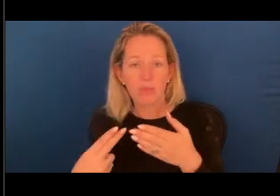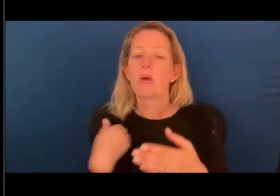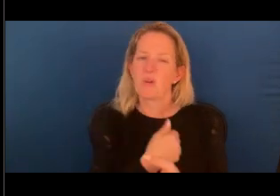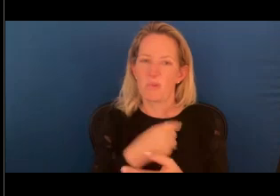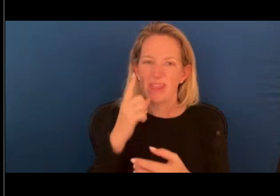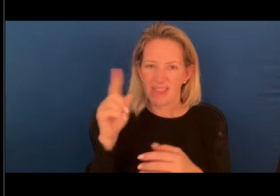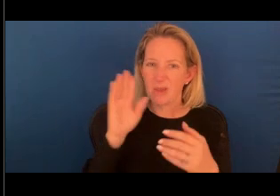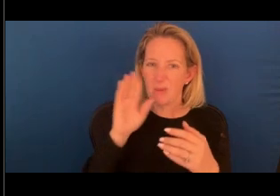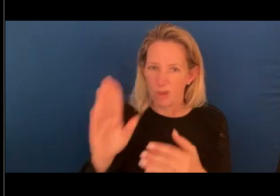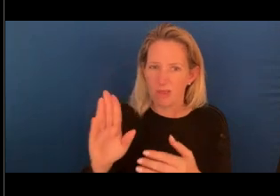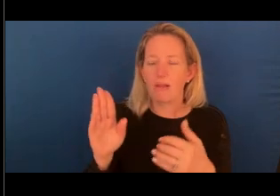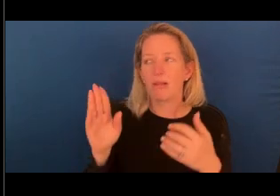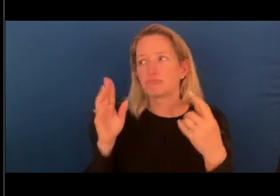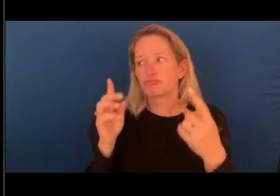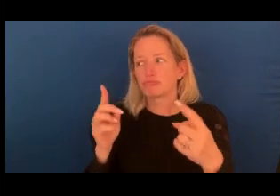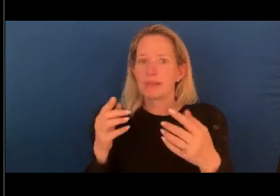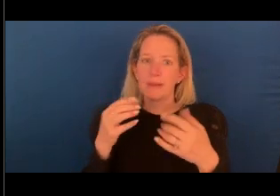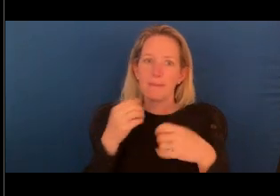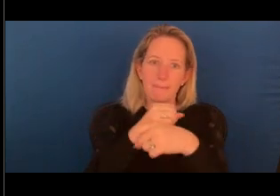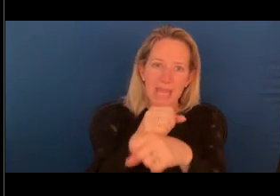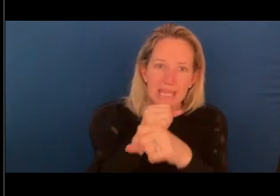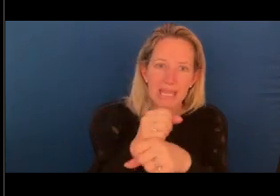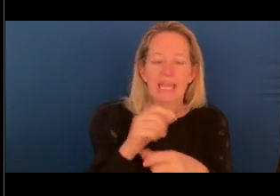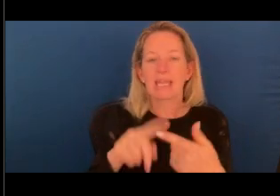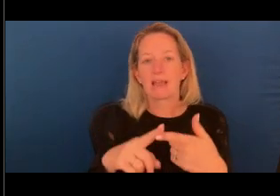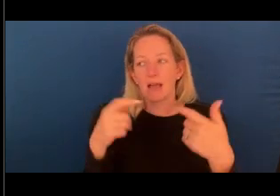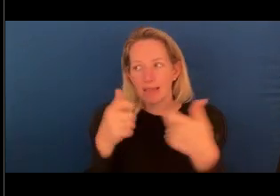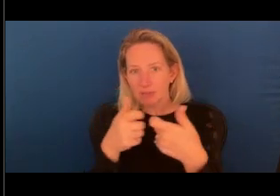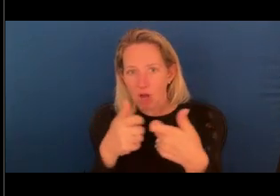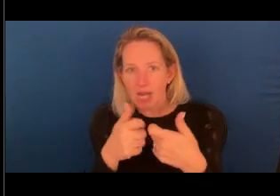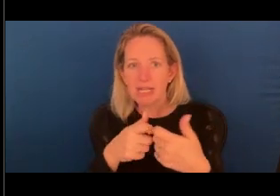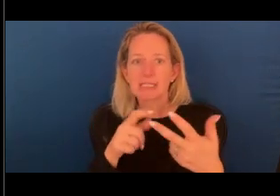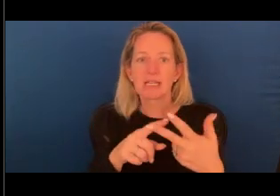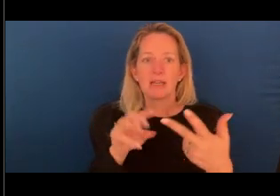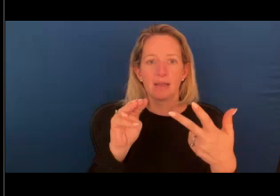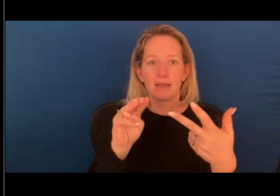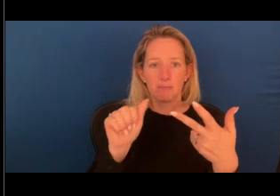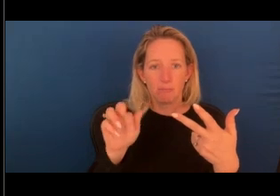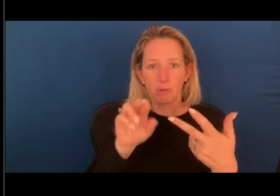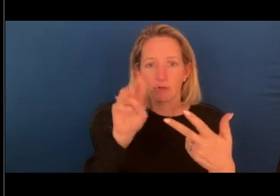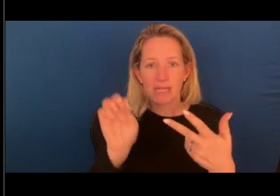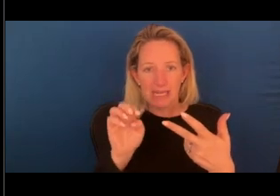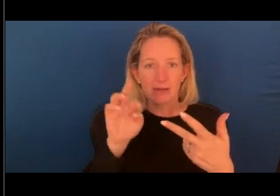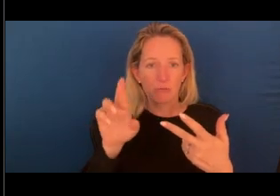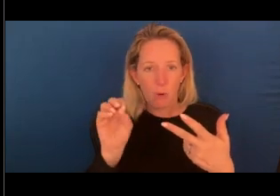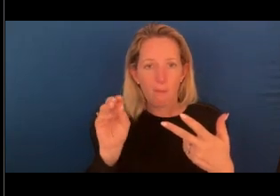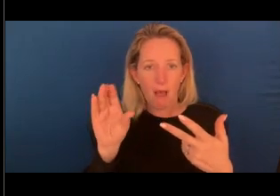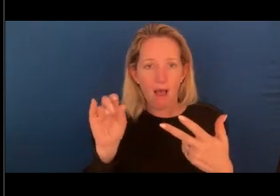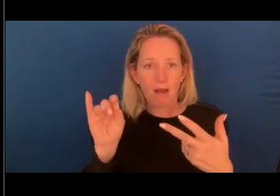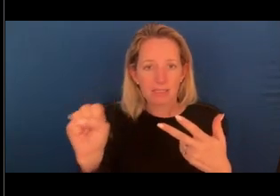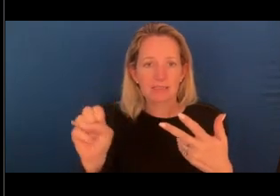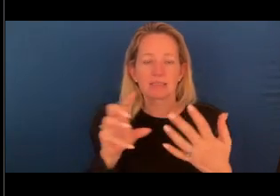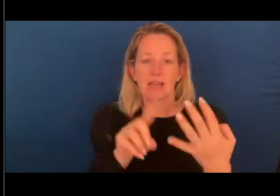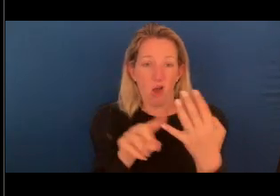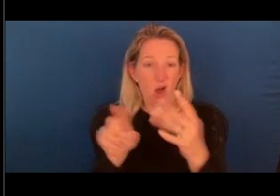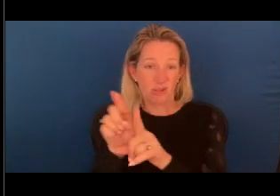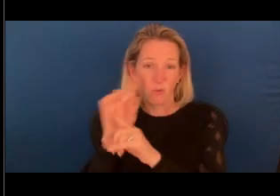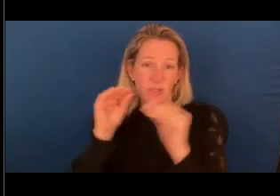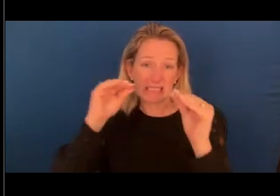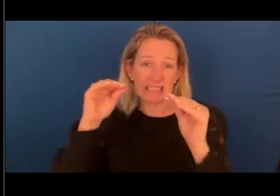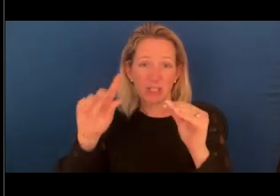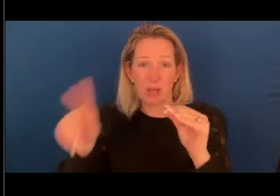an introduction both to a little bit of making, a little bit of electronics, marine robotics, and then the challenges that we're facing with plastics today.